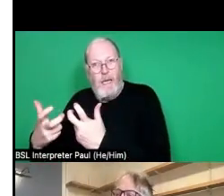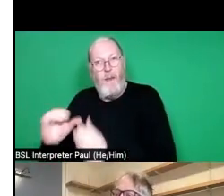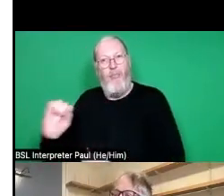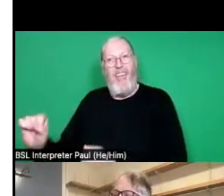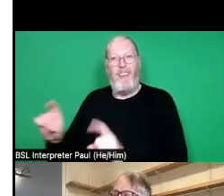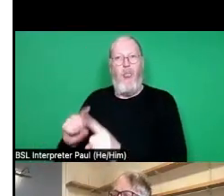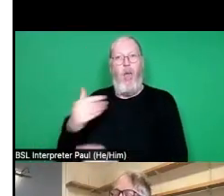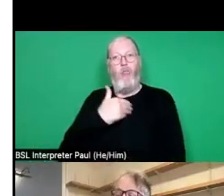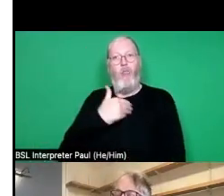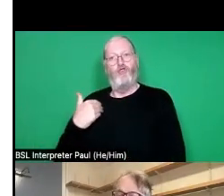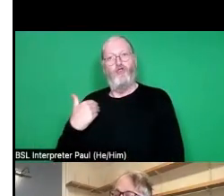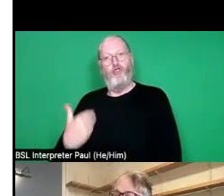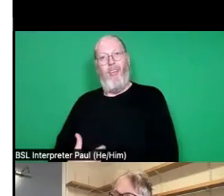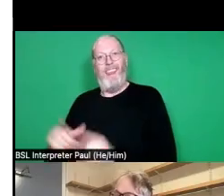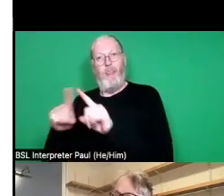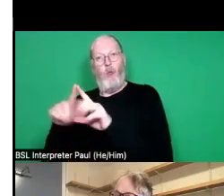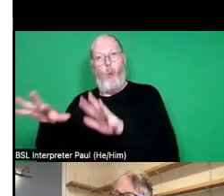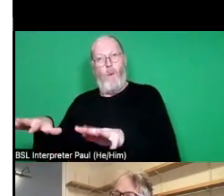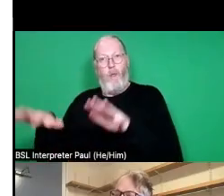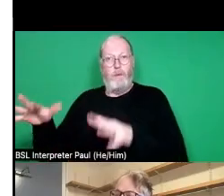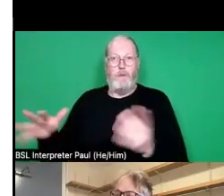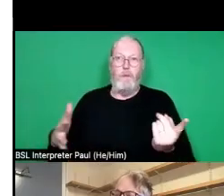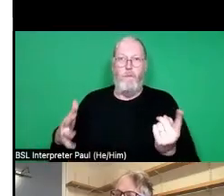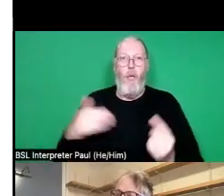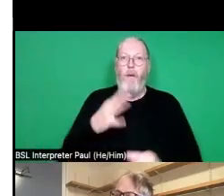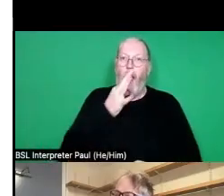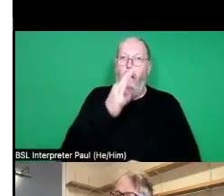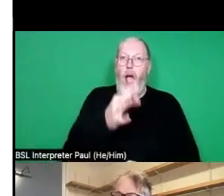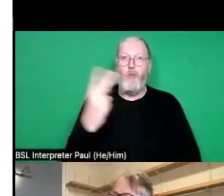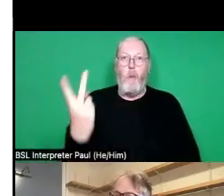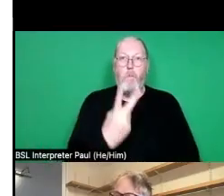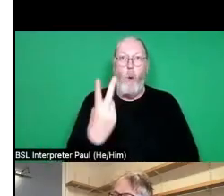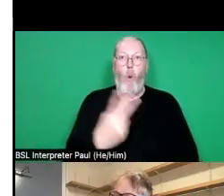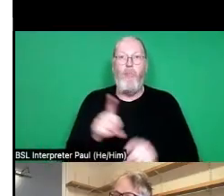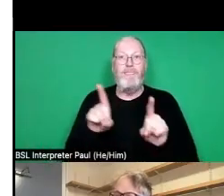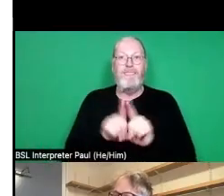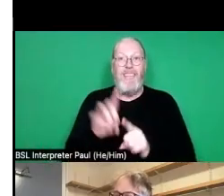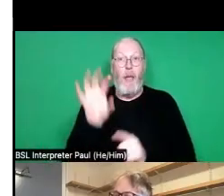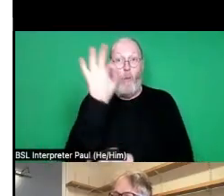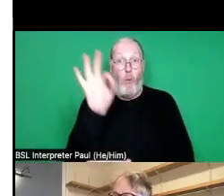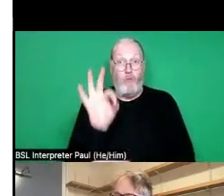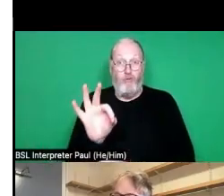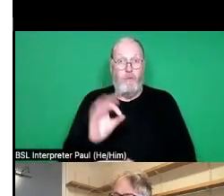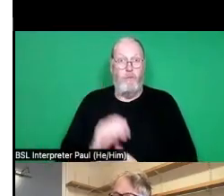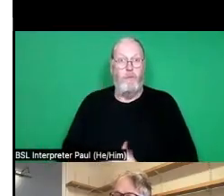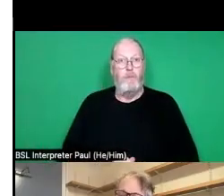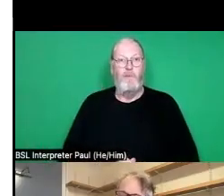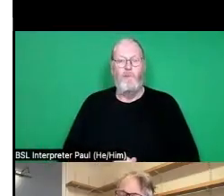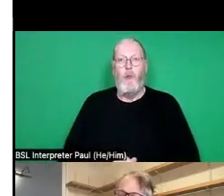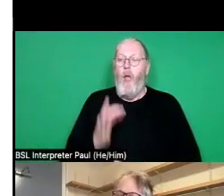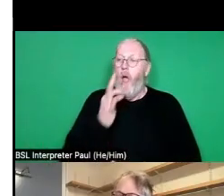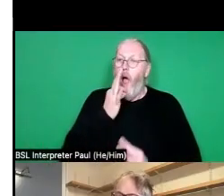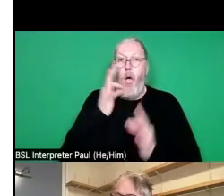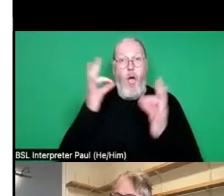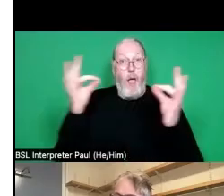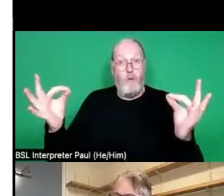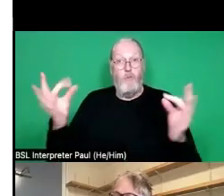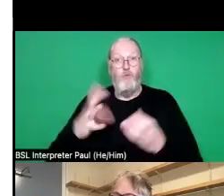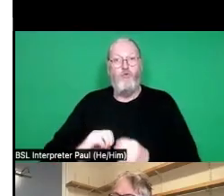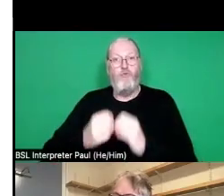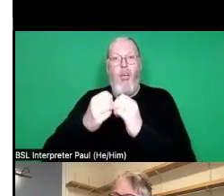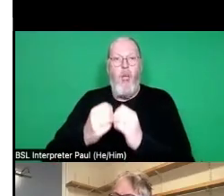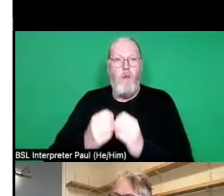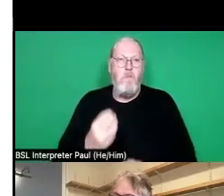oriented ChatGPT, the same question. I asked them to create 3, 4, or 5 slides and kind of some notes,